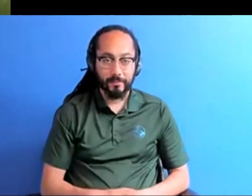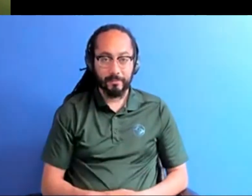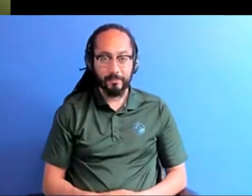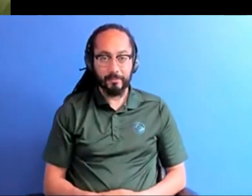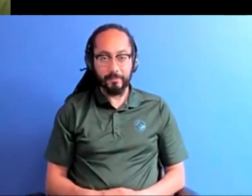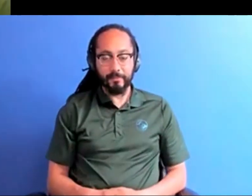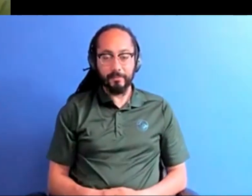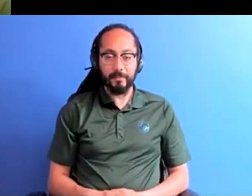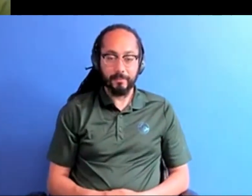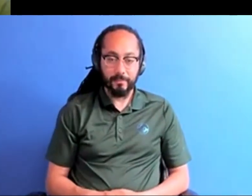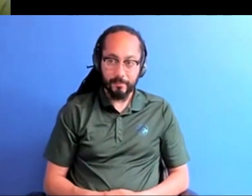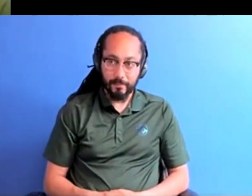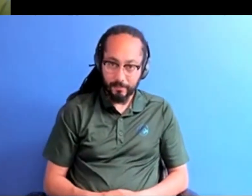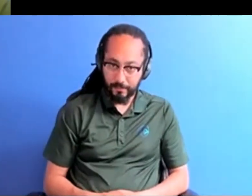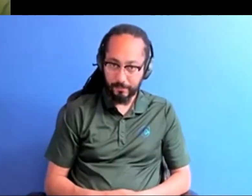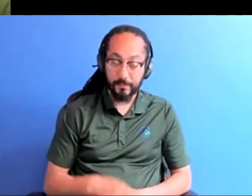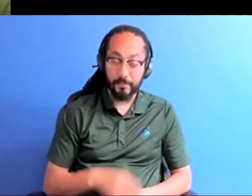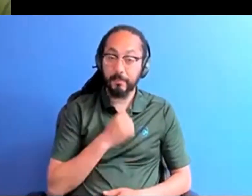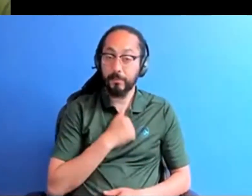go. Sorry about that.